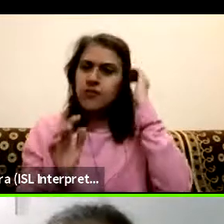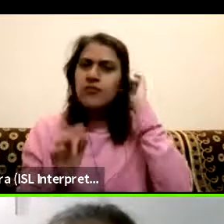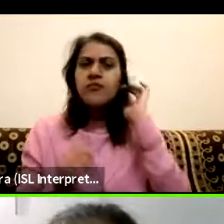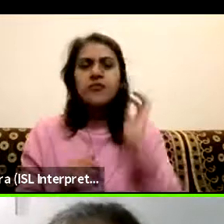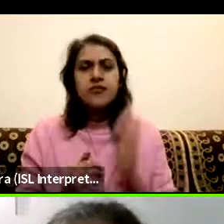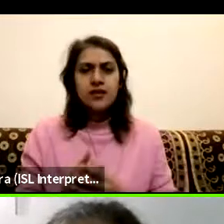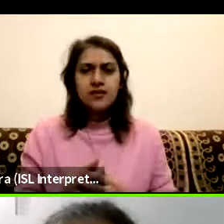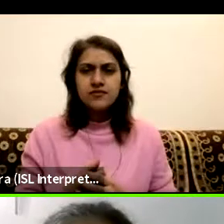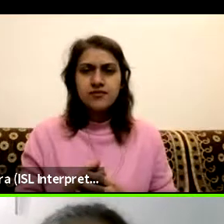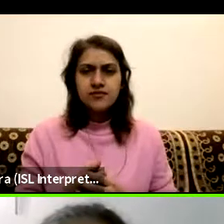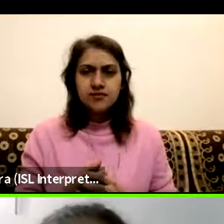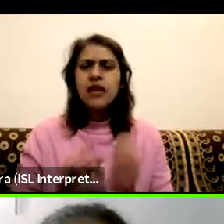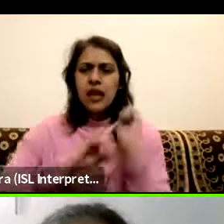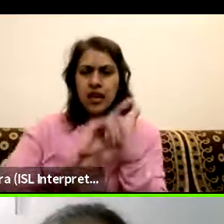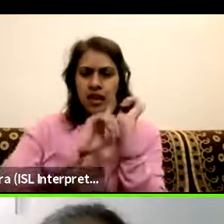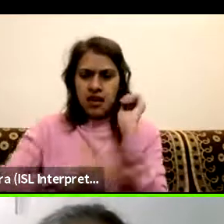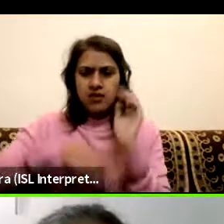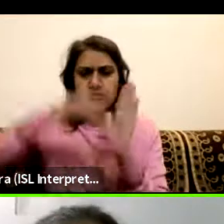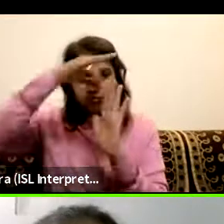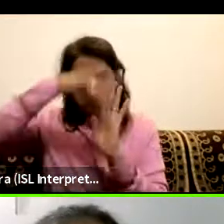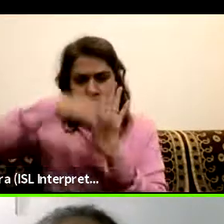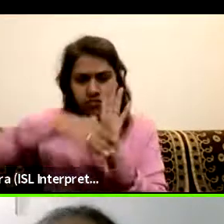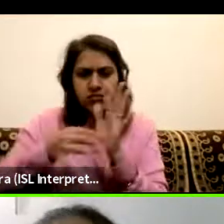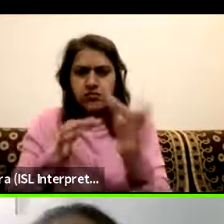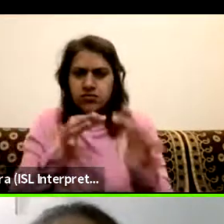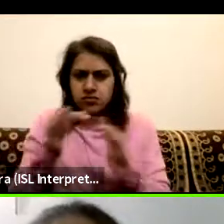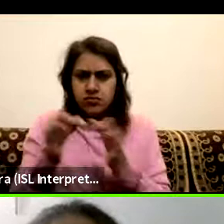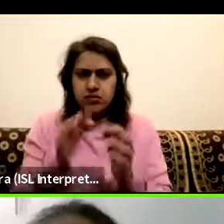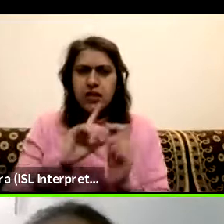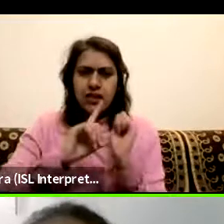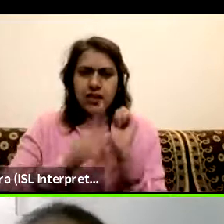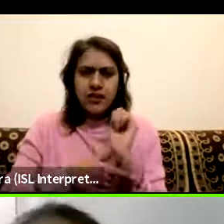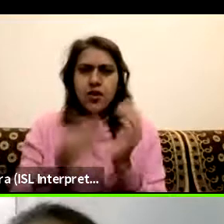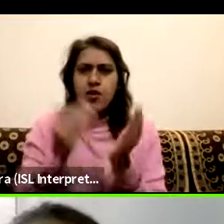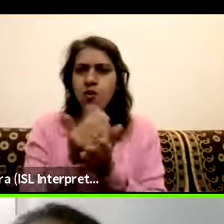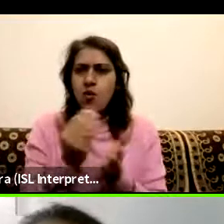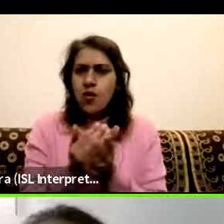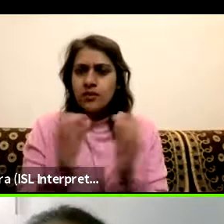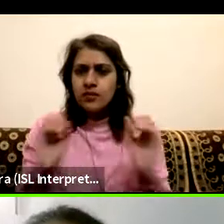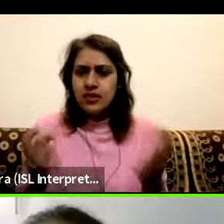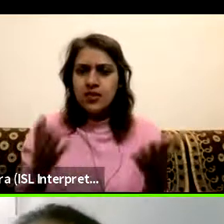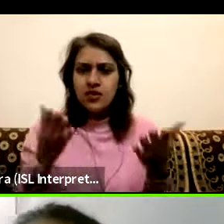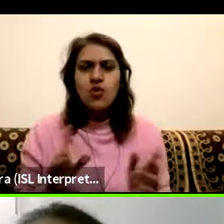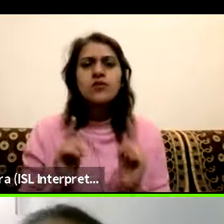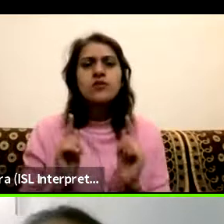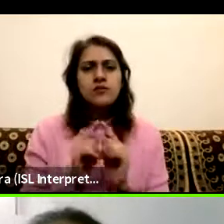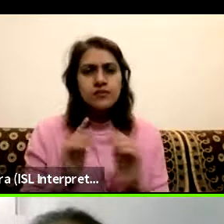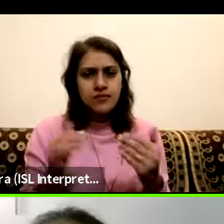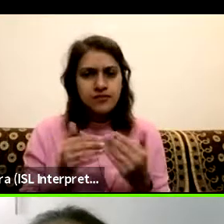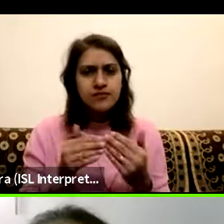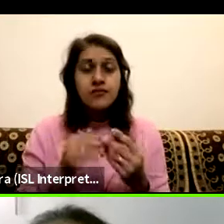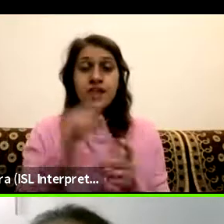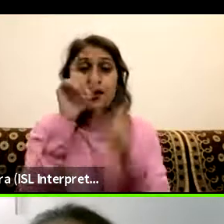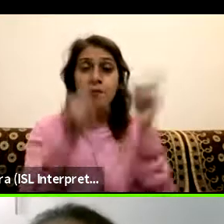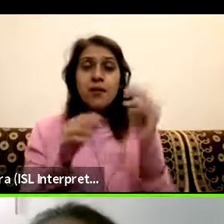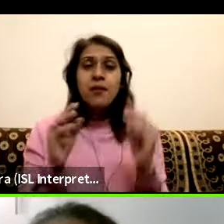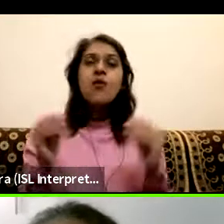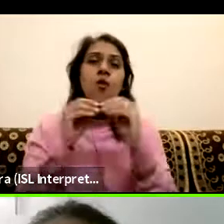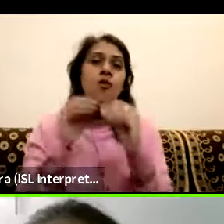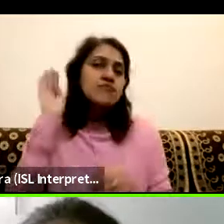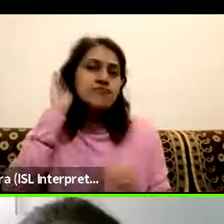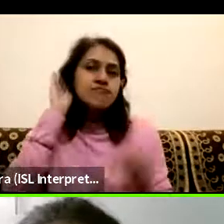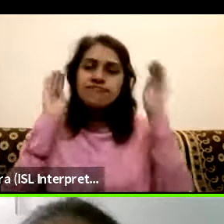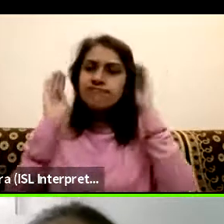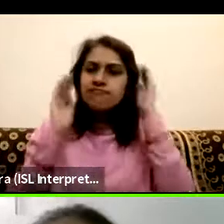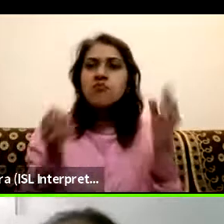talk about it more later. I think we can start the program now, but I'm looking forward to hearing others speak and a